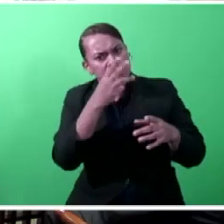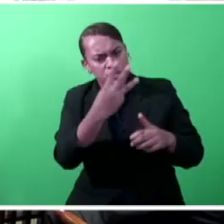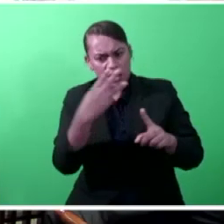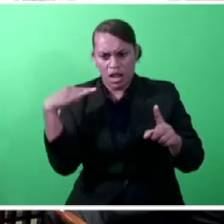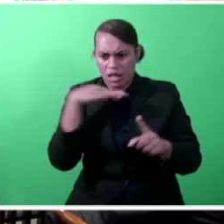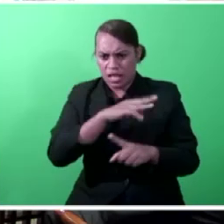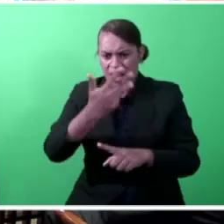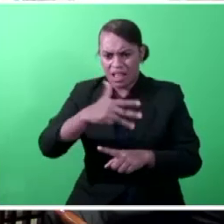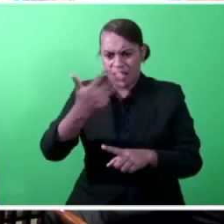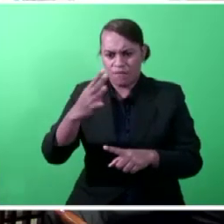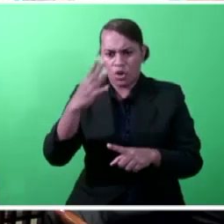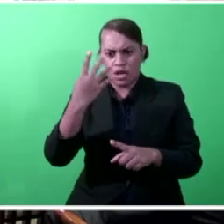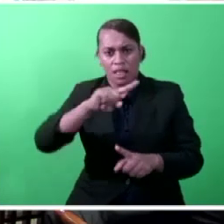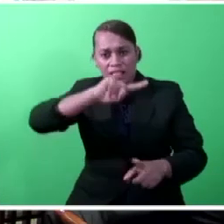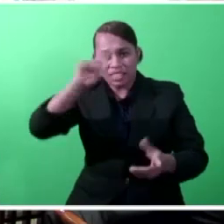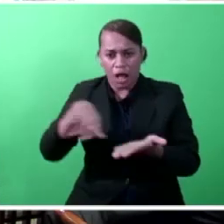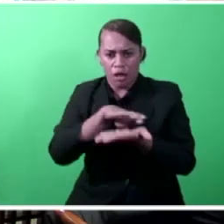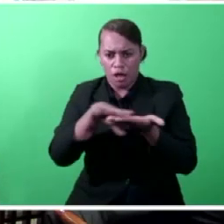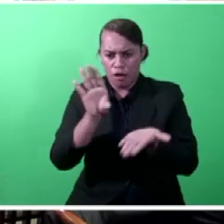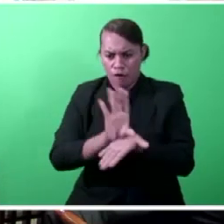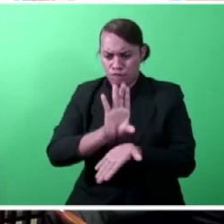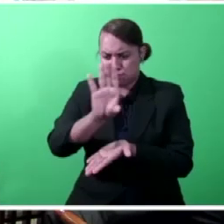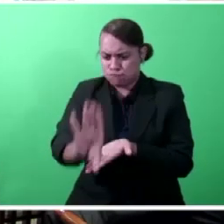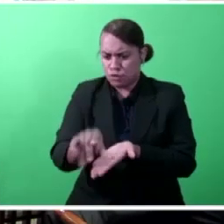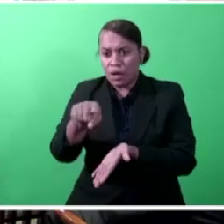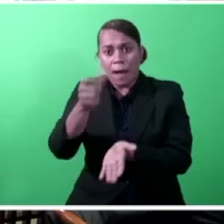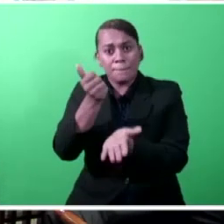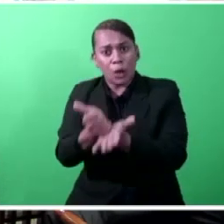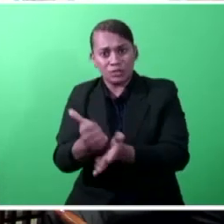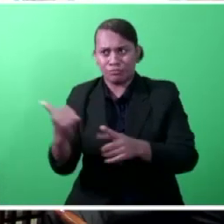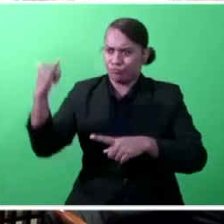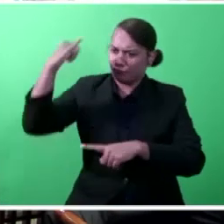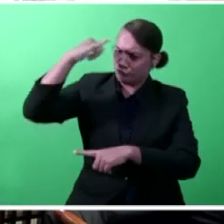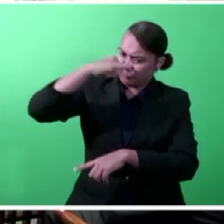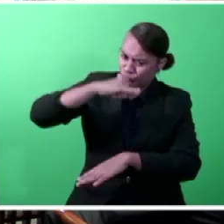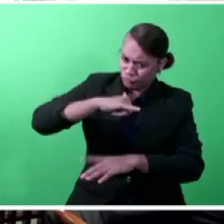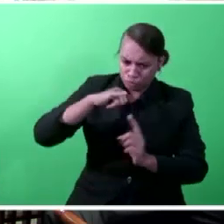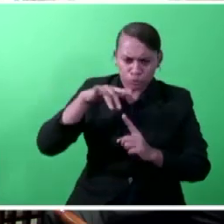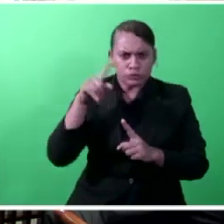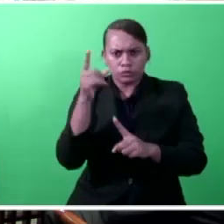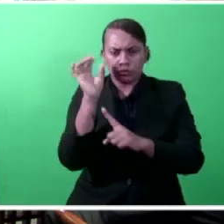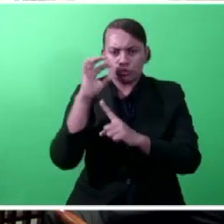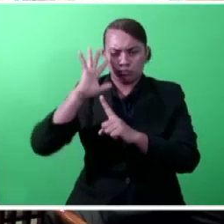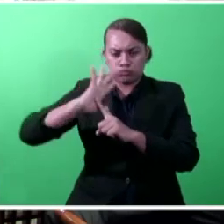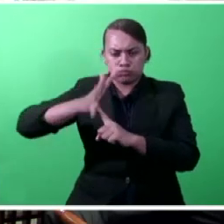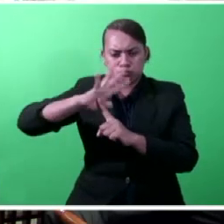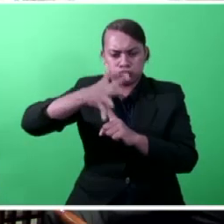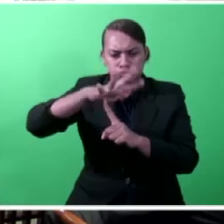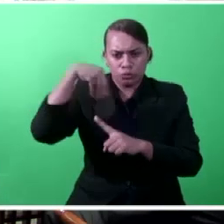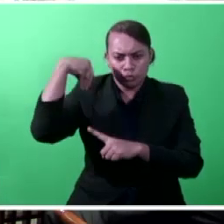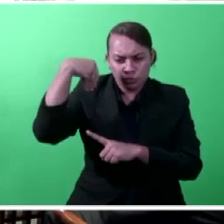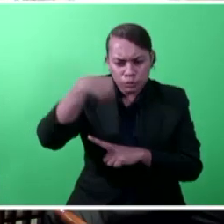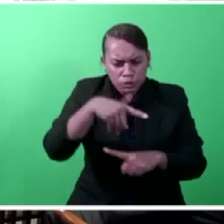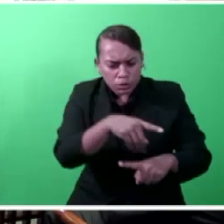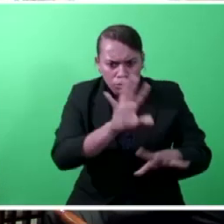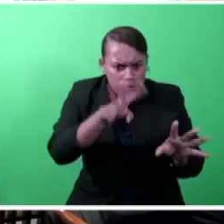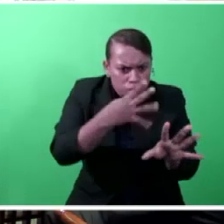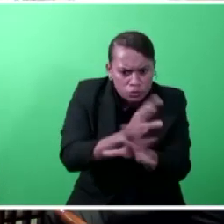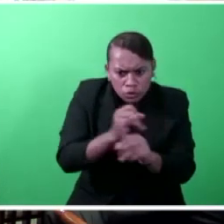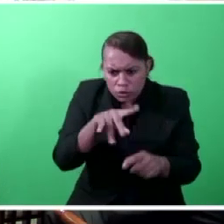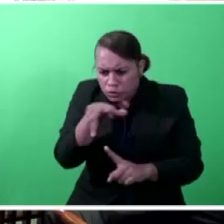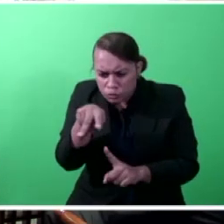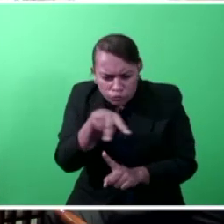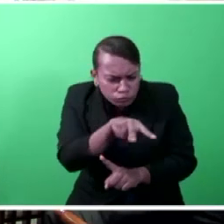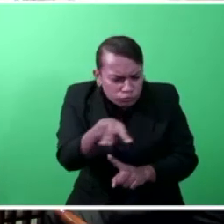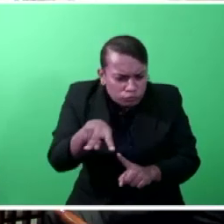government with aviation support to conduct initial damage assessment in Kandawu, the purchase of emergency food rations